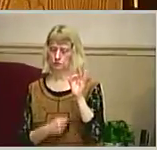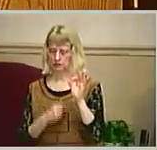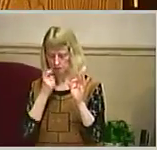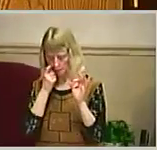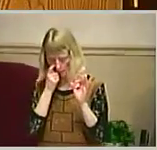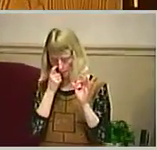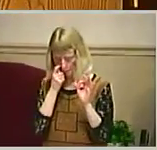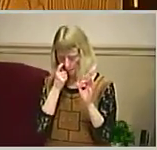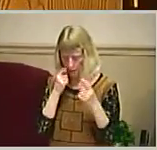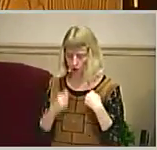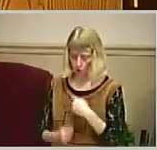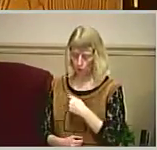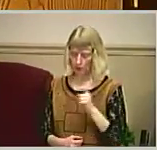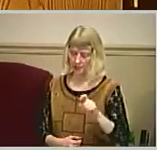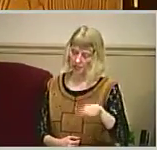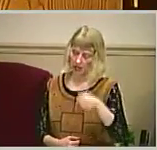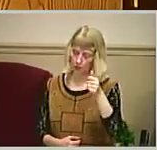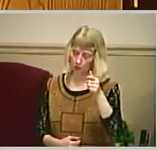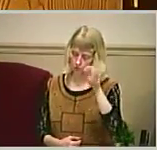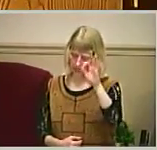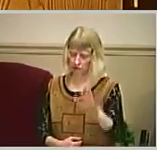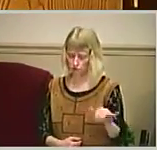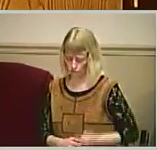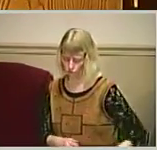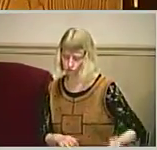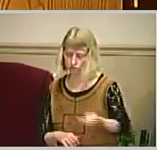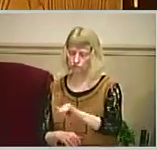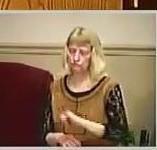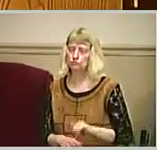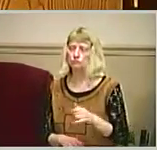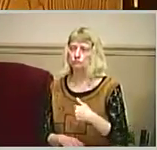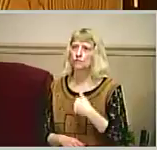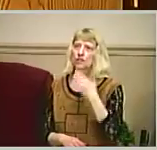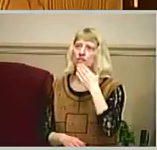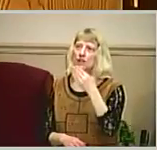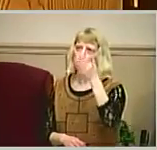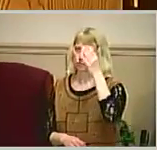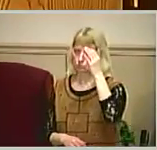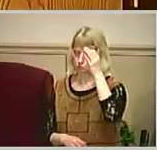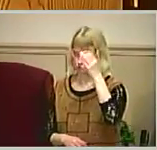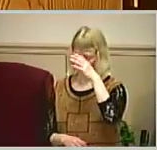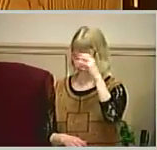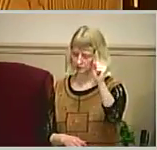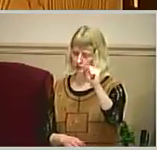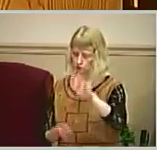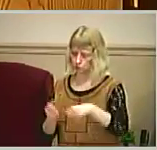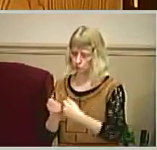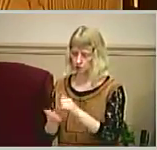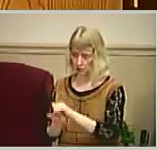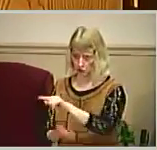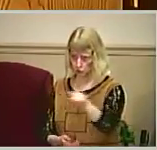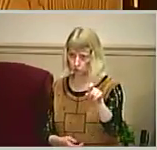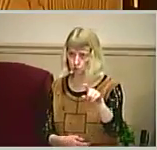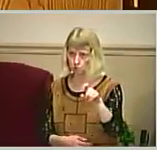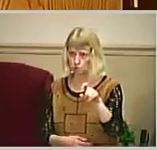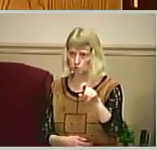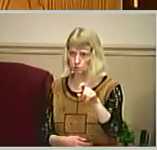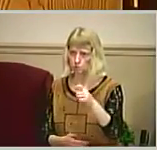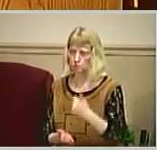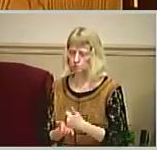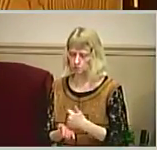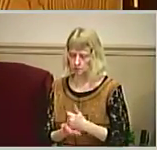we need preachers all across this nation that will do that. And I'm thankful for a president who will support that. Aren't you?